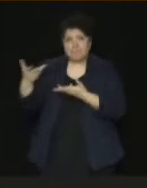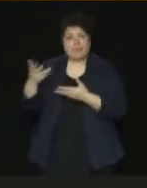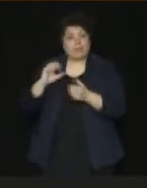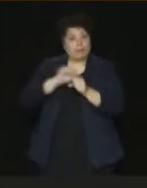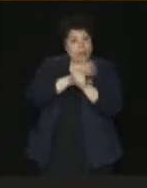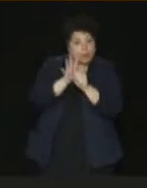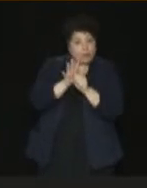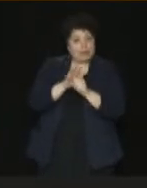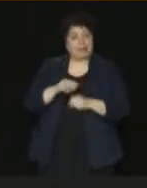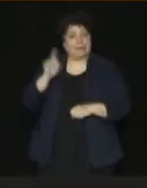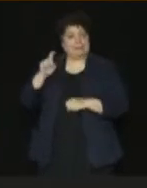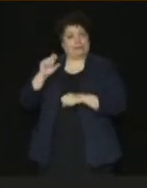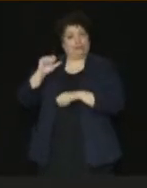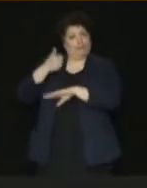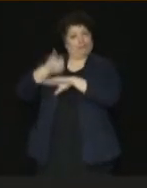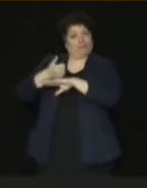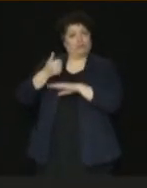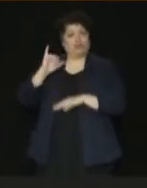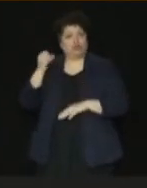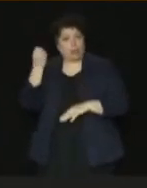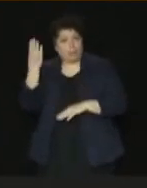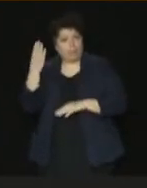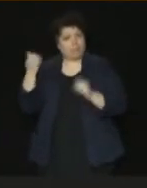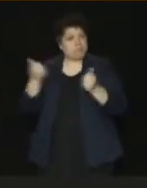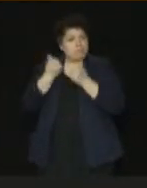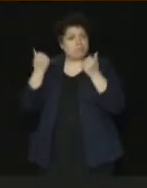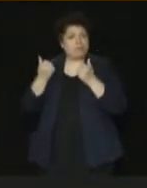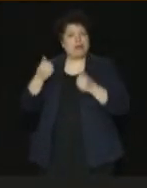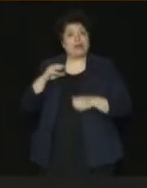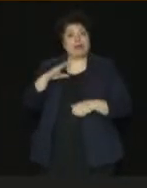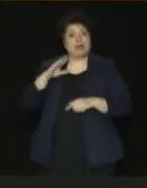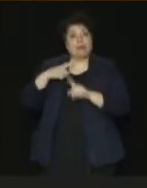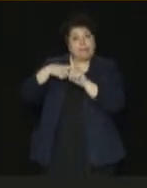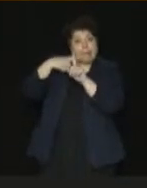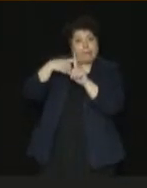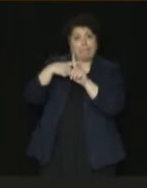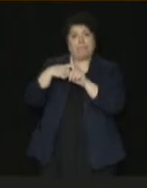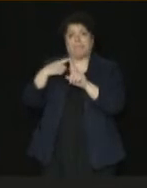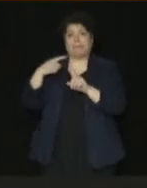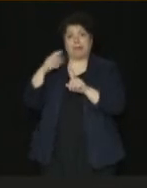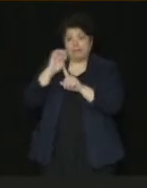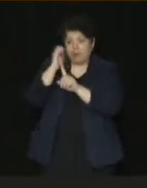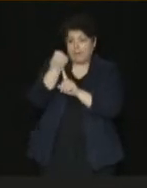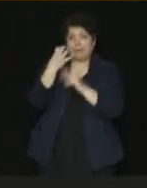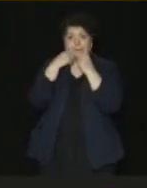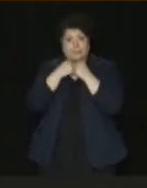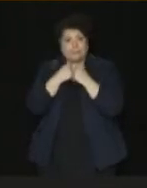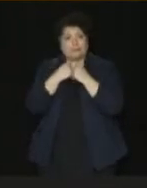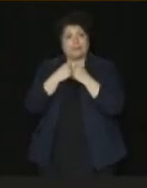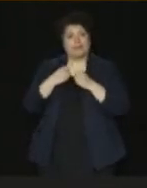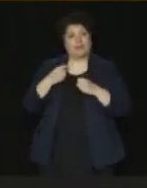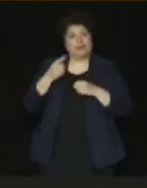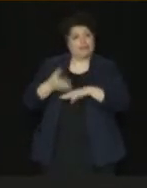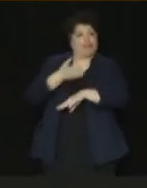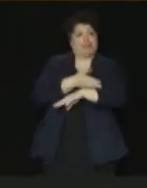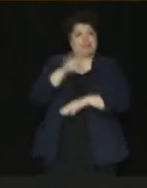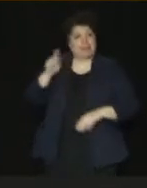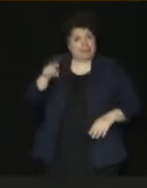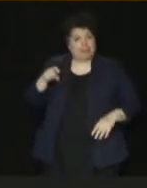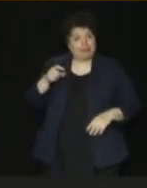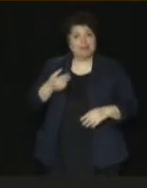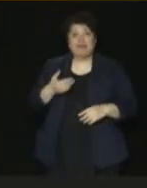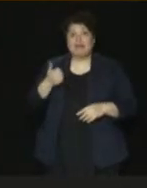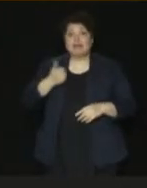good jobs to addressing climate change and strengthening our trading relationship. Canadians and Americans have long